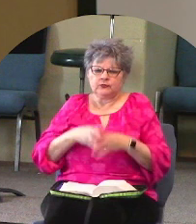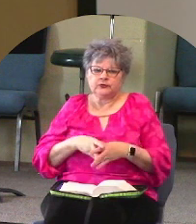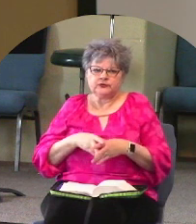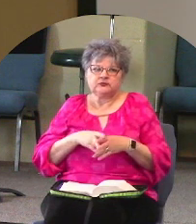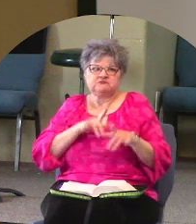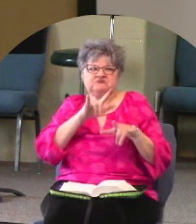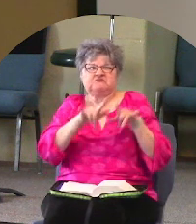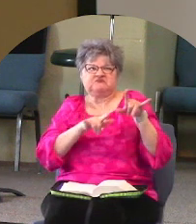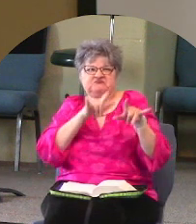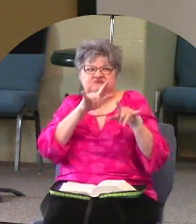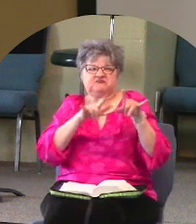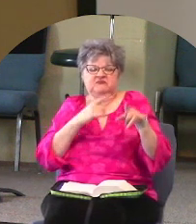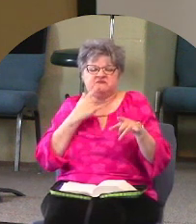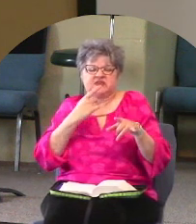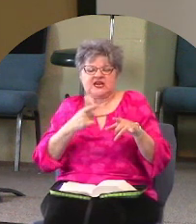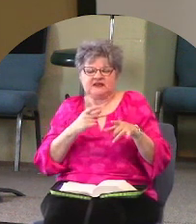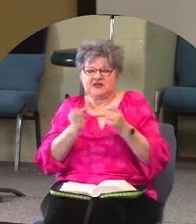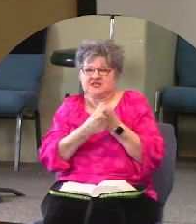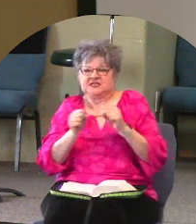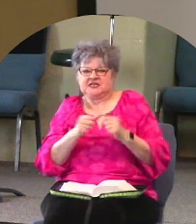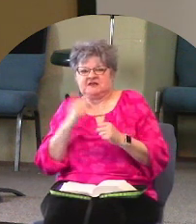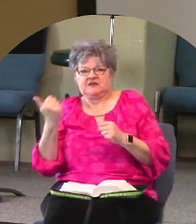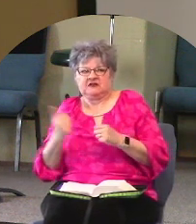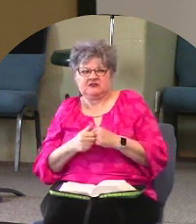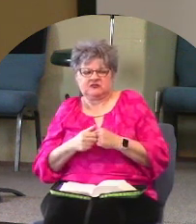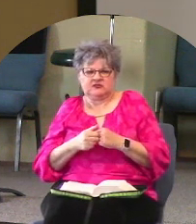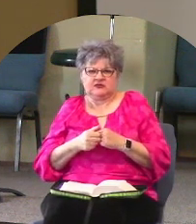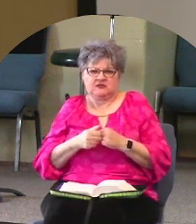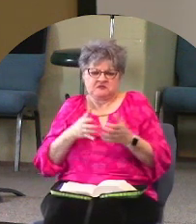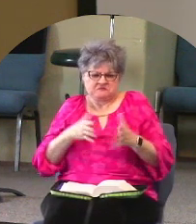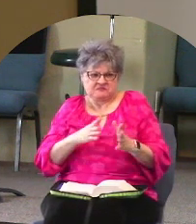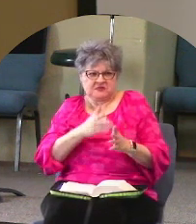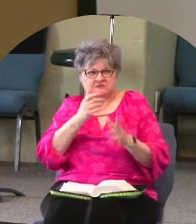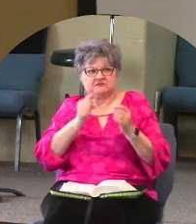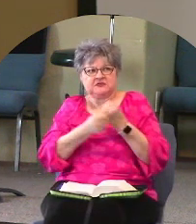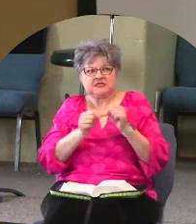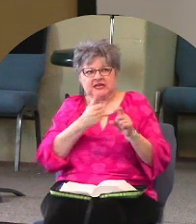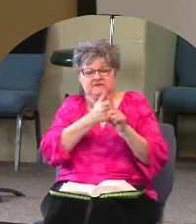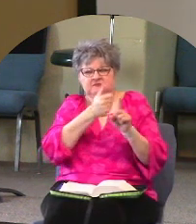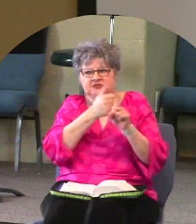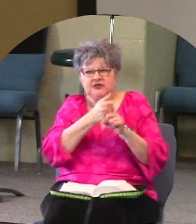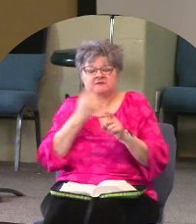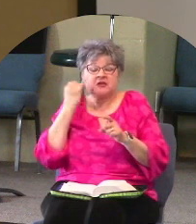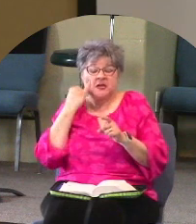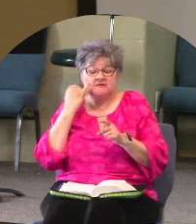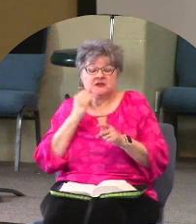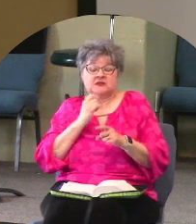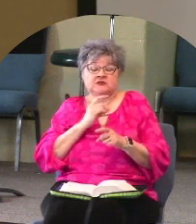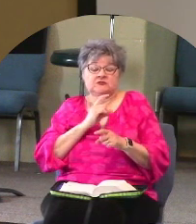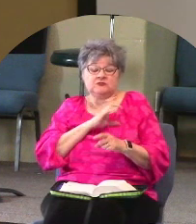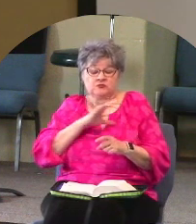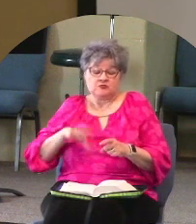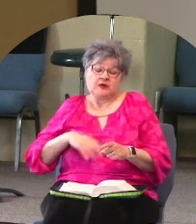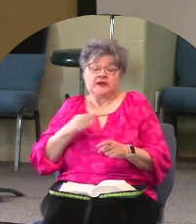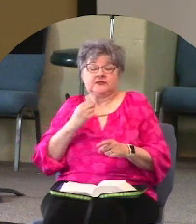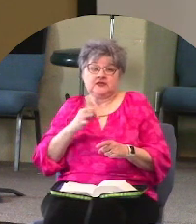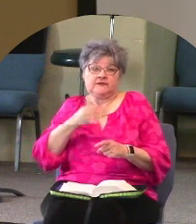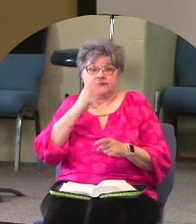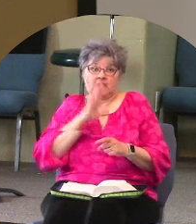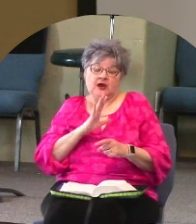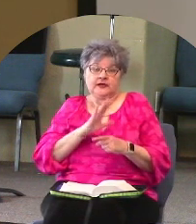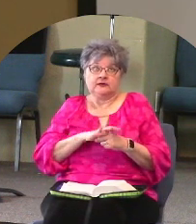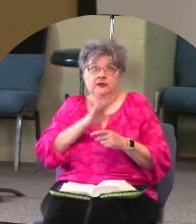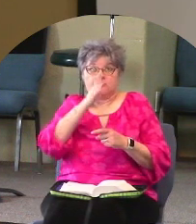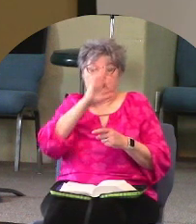him, saying, he saved others. Let him save himself, if this is the Christ of God, his